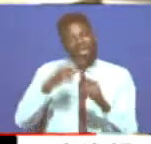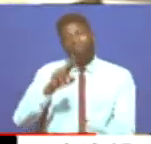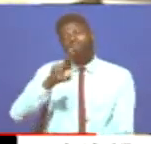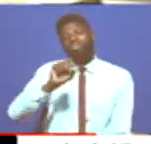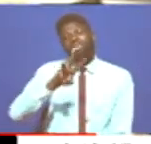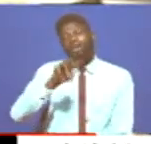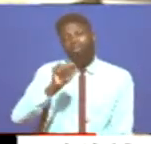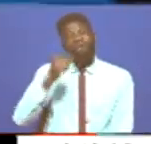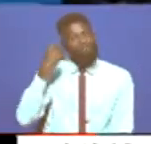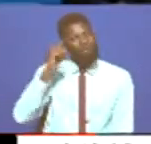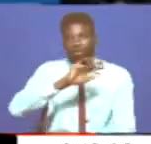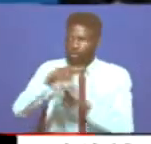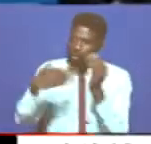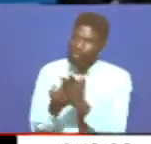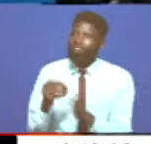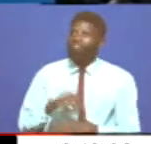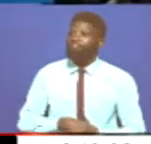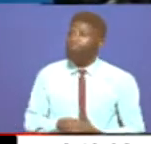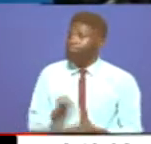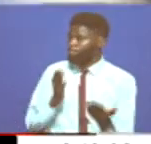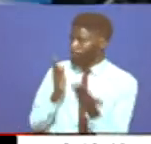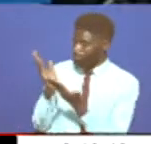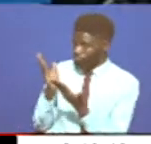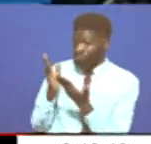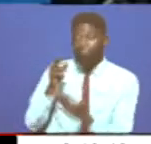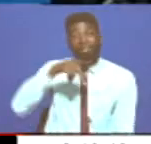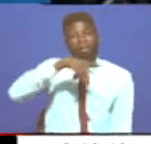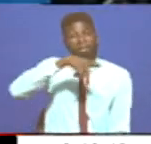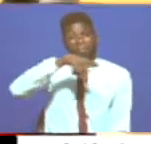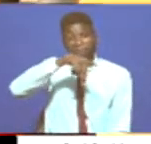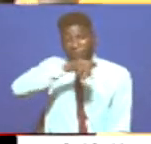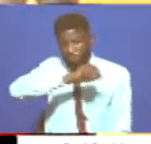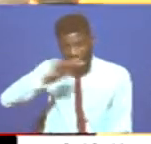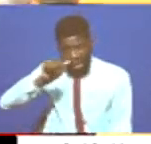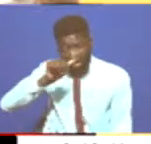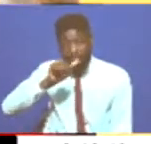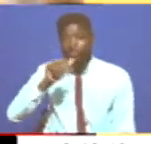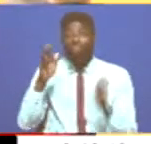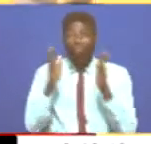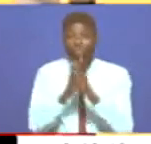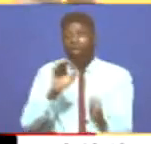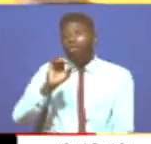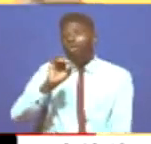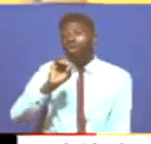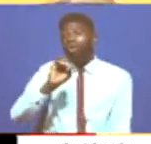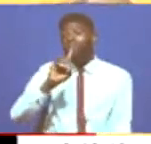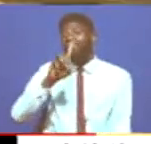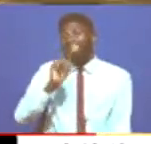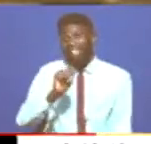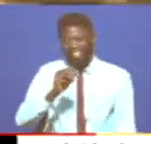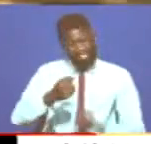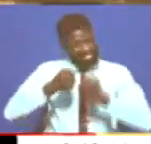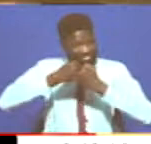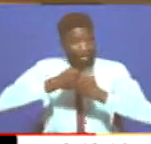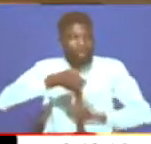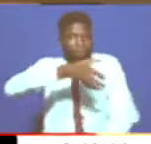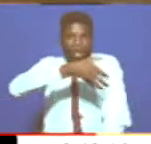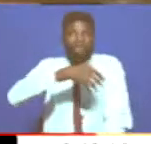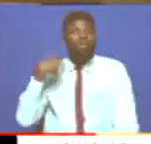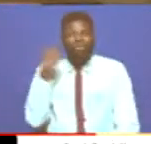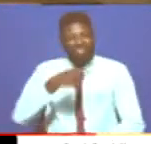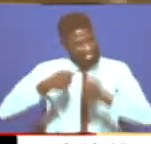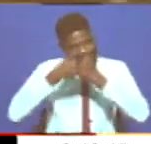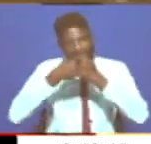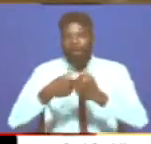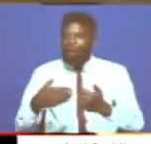a supremacy battle is looming between Pamoja African Alliance Party and Orange Democratic Movement ODM in Kilifi County